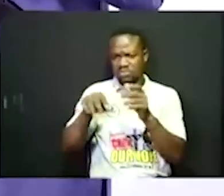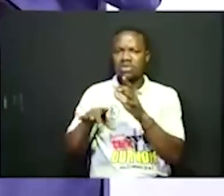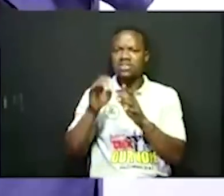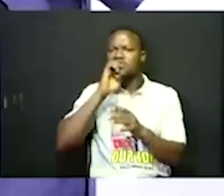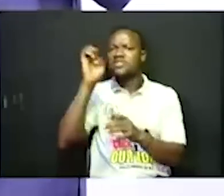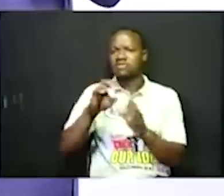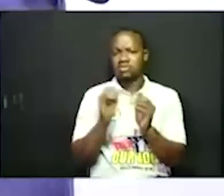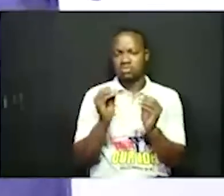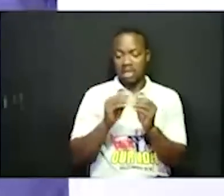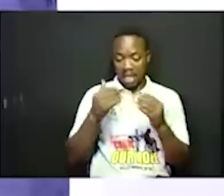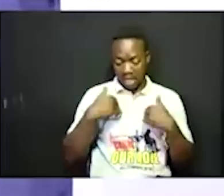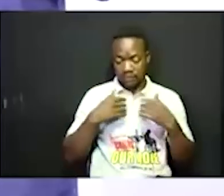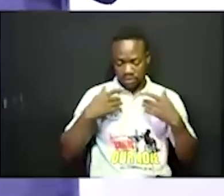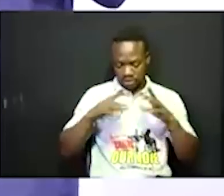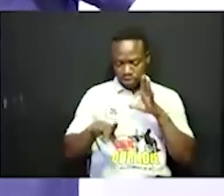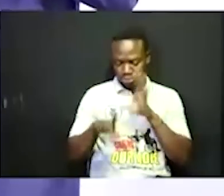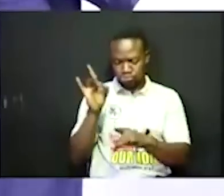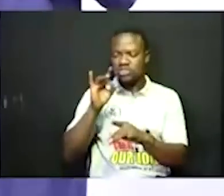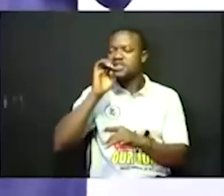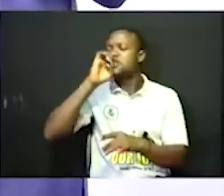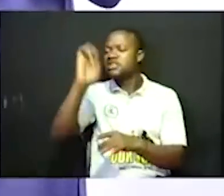And spiritual evil.